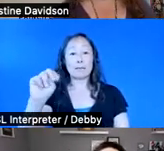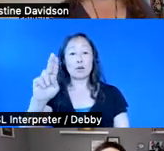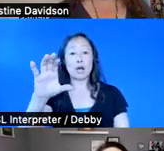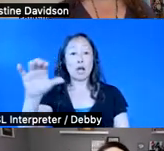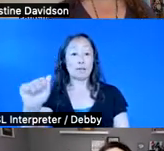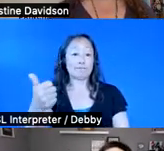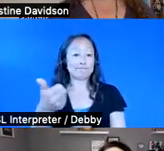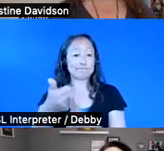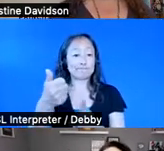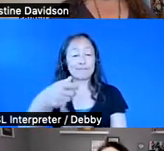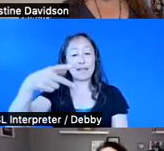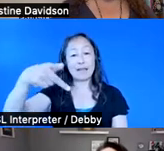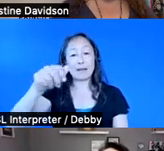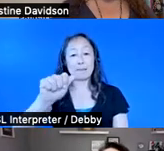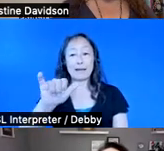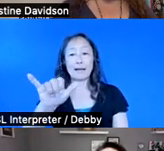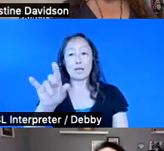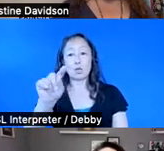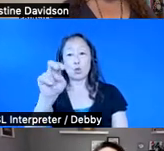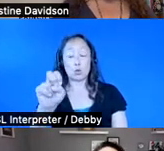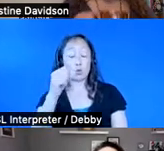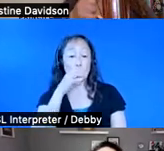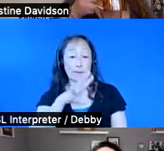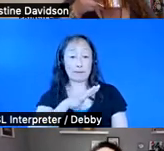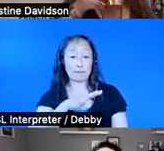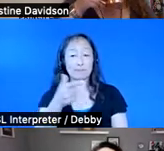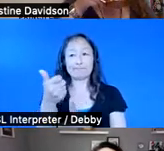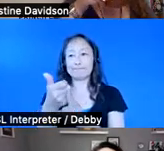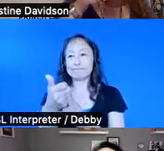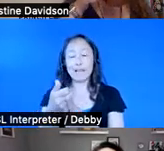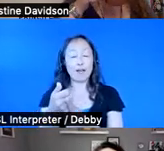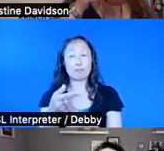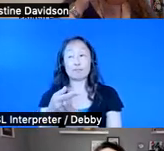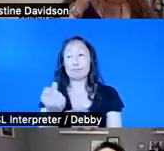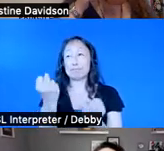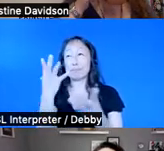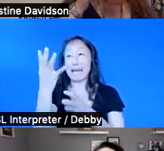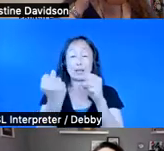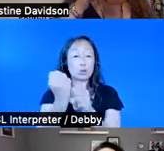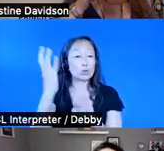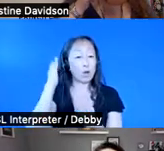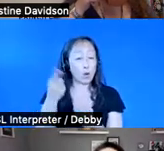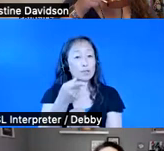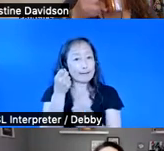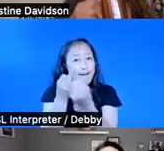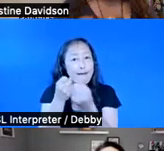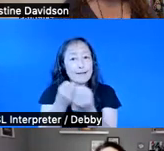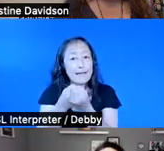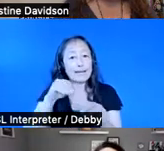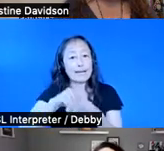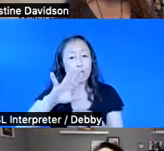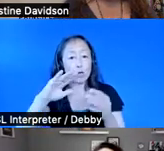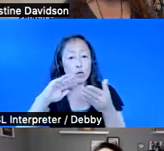And she was doing advocacy many, many years ago in her community, and some of the